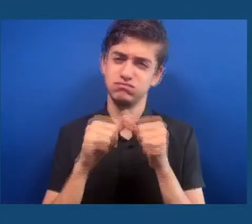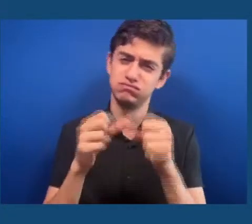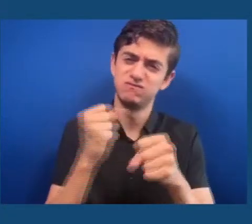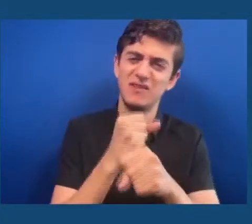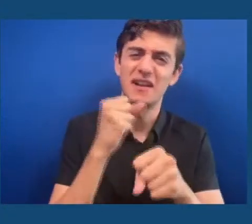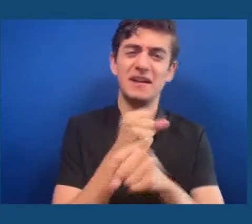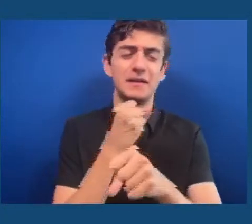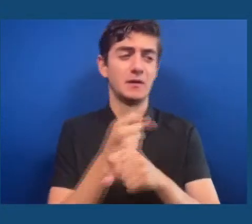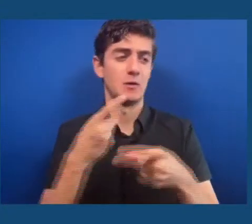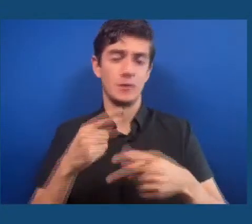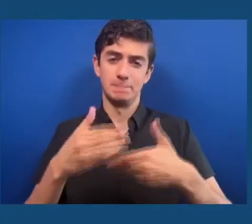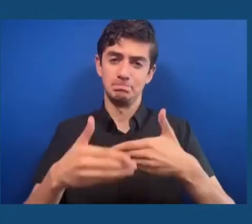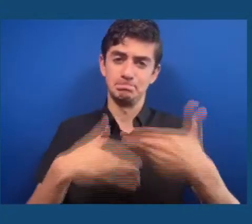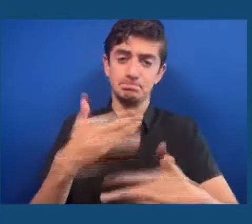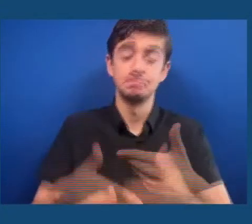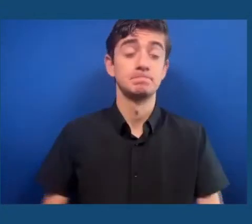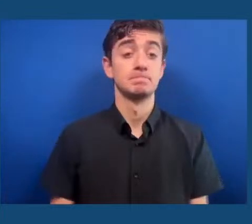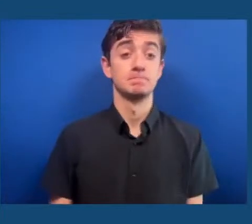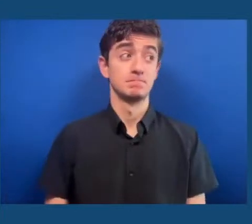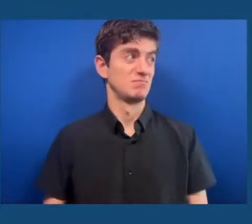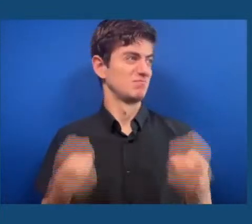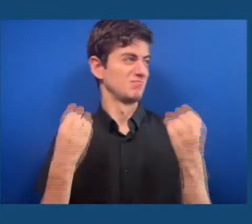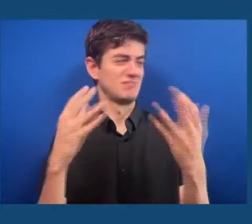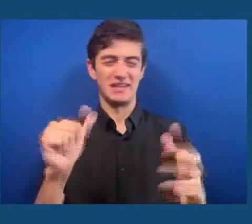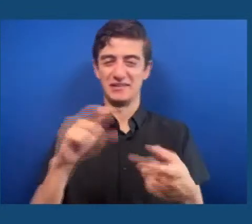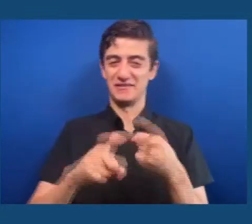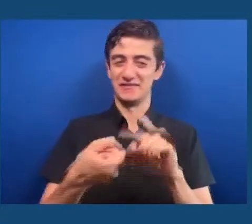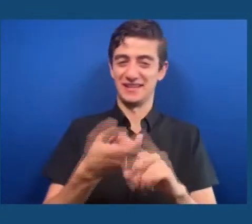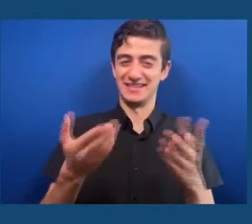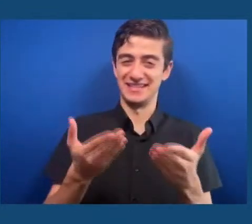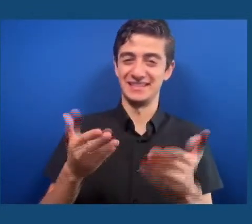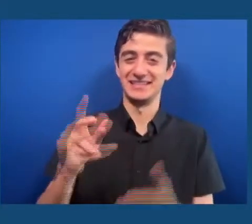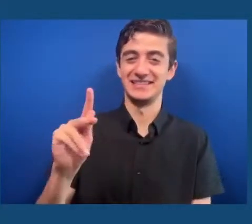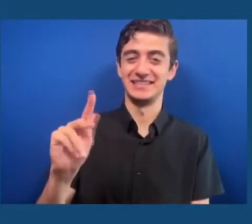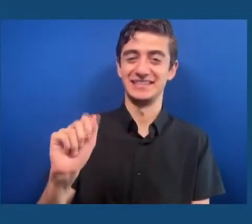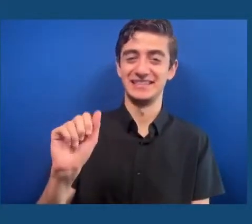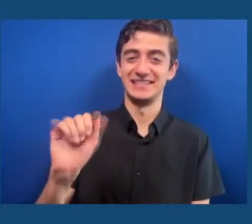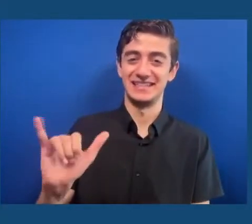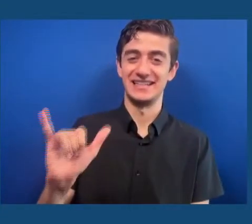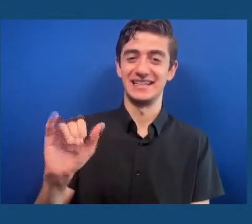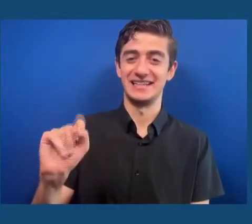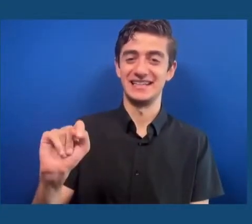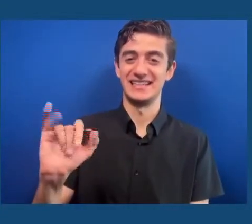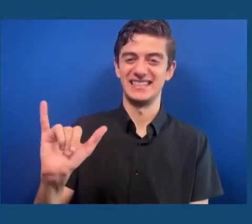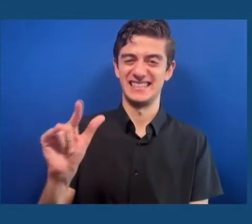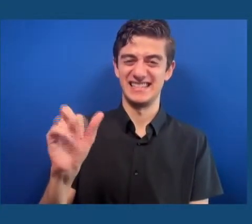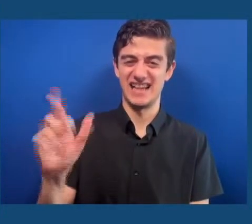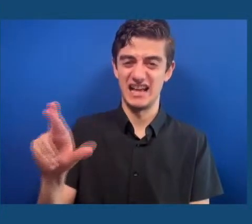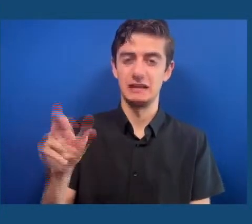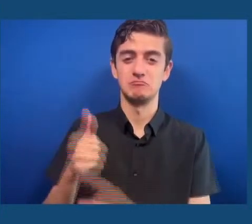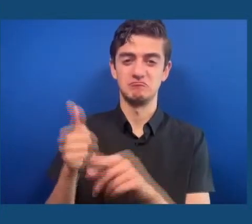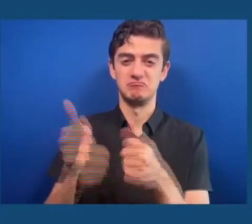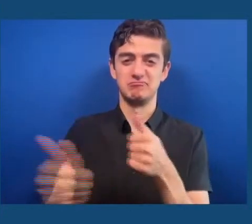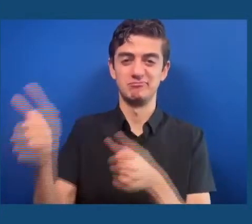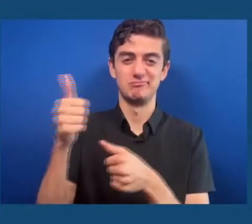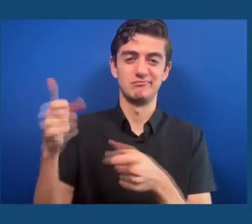many other friends as well. Kay Tyler, our Executive Director of Concerned Citizens of Montauk. Thank you, Kay, thank you.